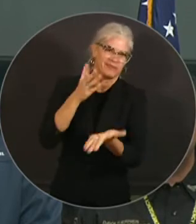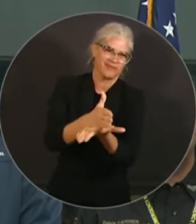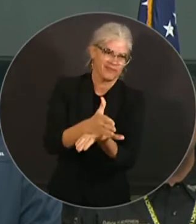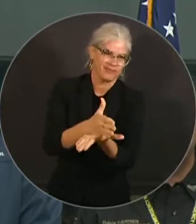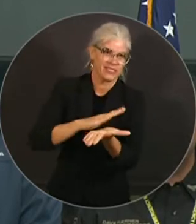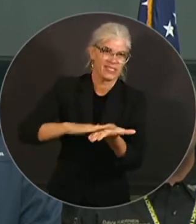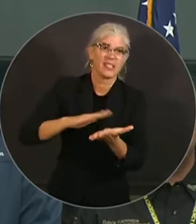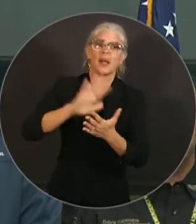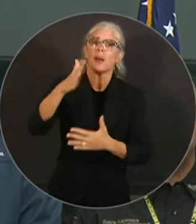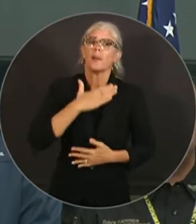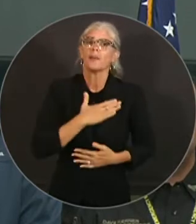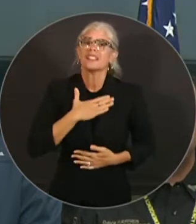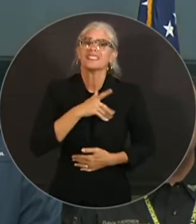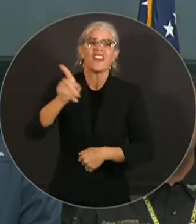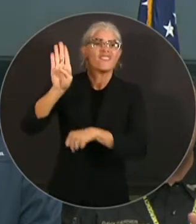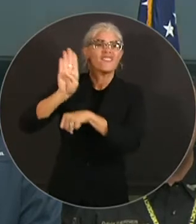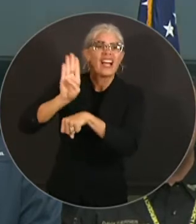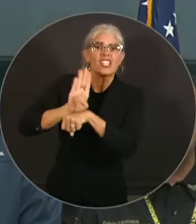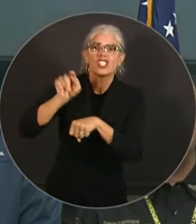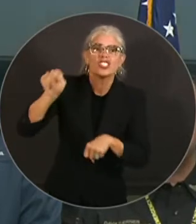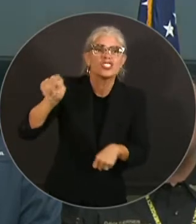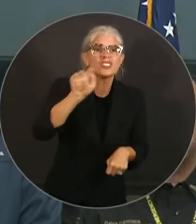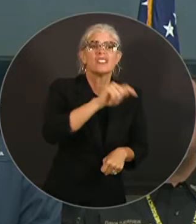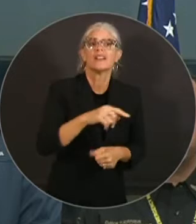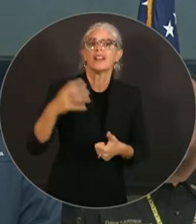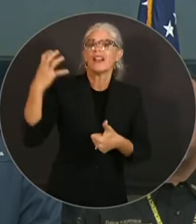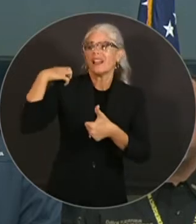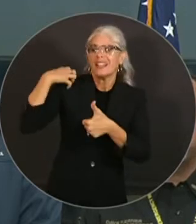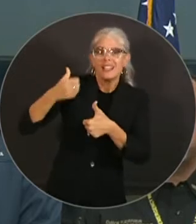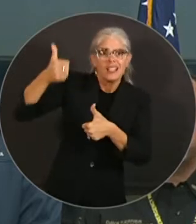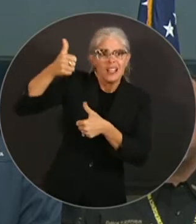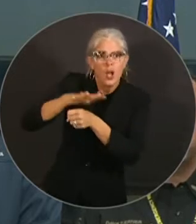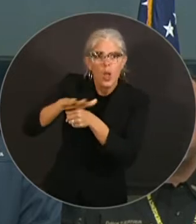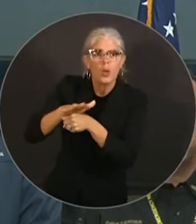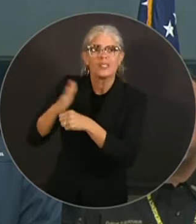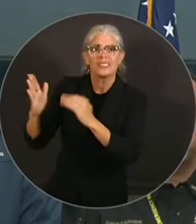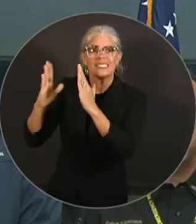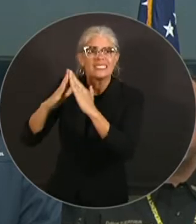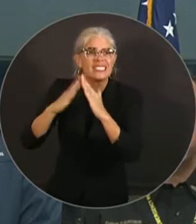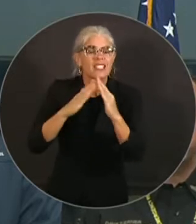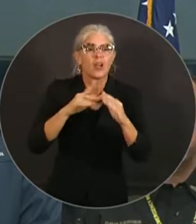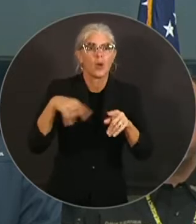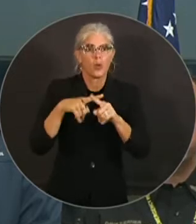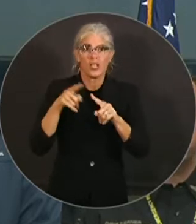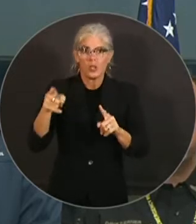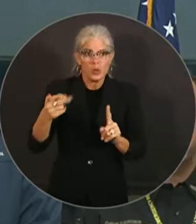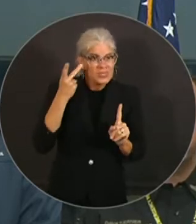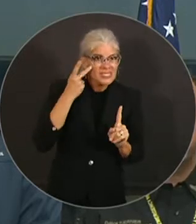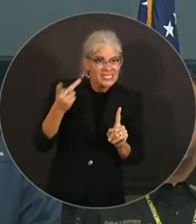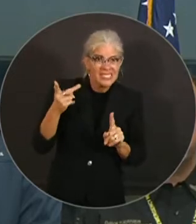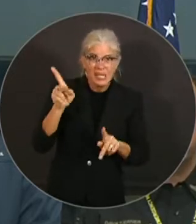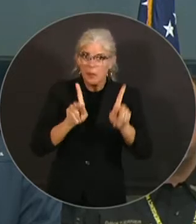vendors, there's been vendors that they don't necessarily do, and then when there's some sunlight and people see they're not doing, then they start to